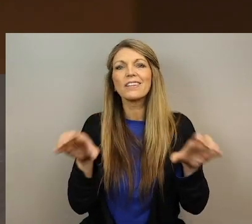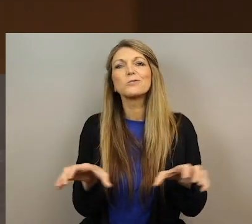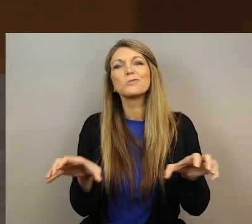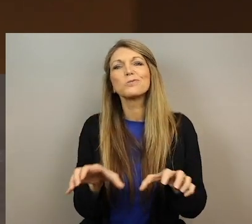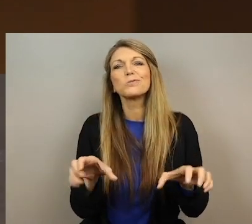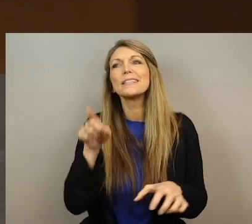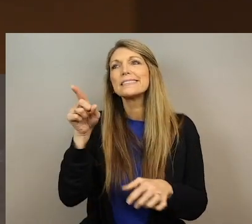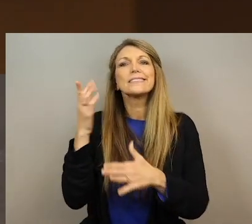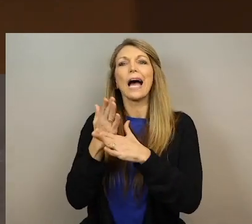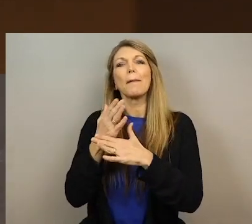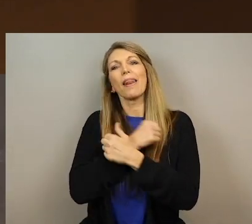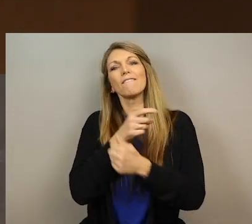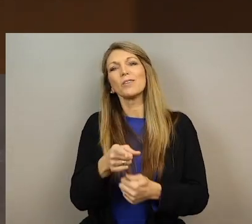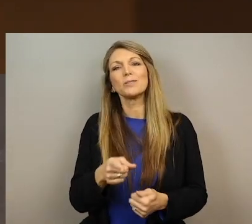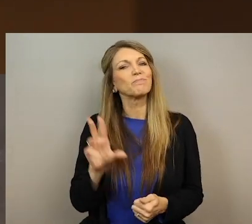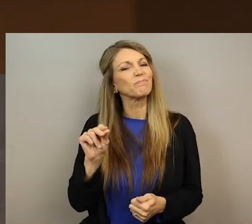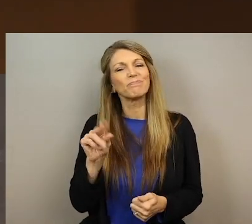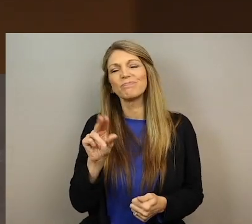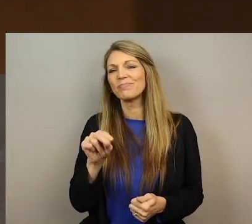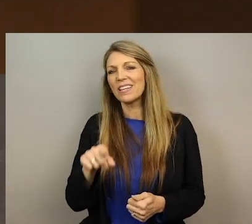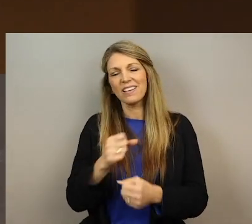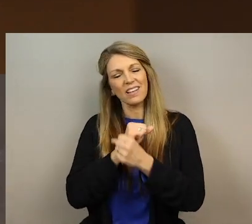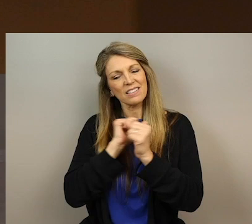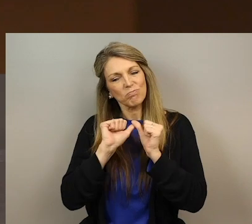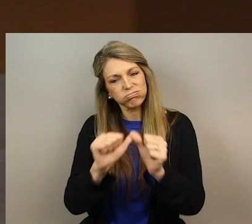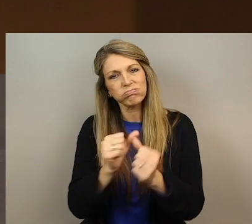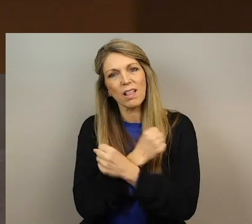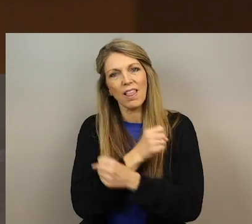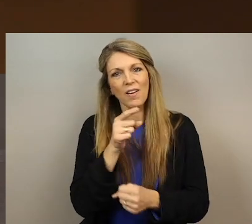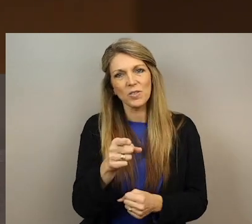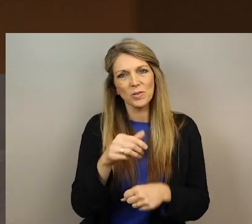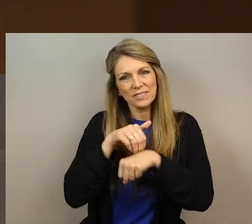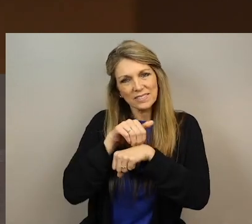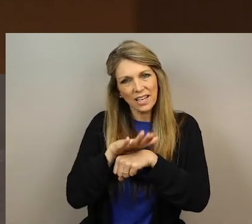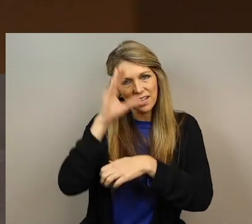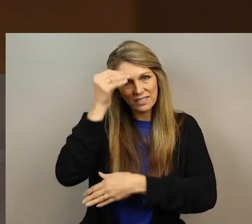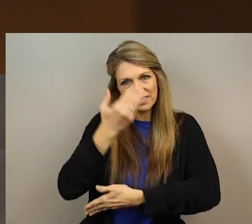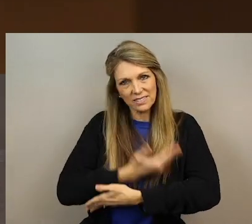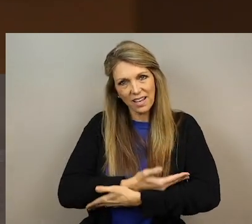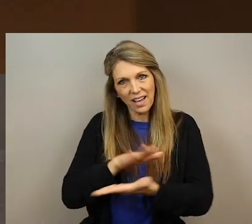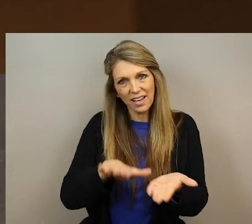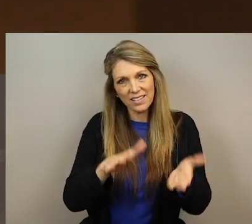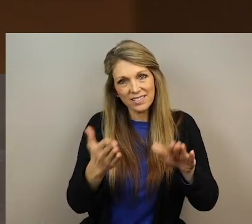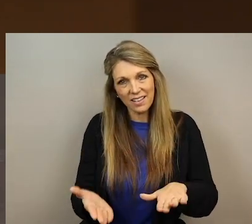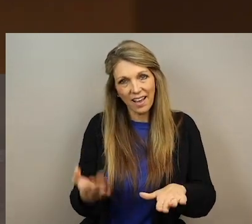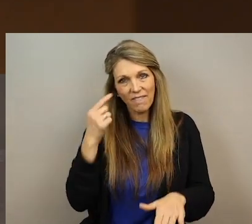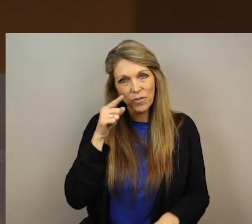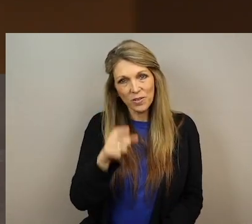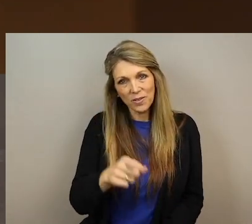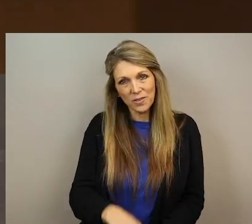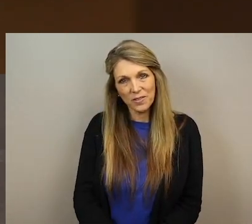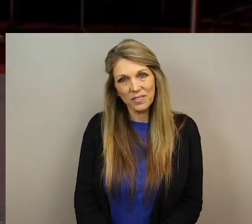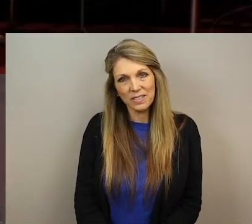Him stop loving you. He loves you. He sent His Son to die for